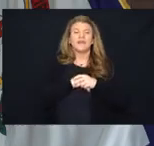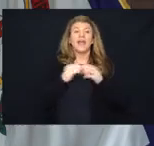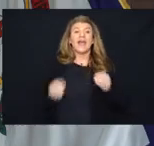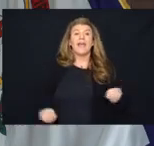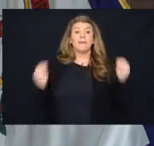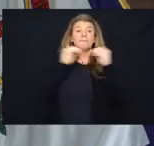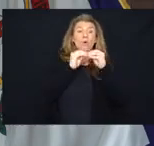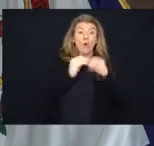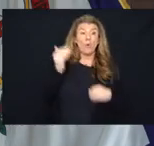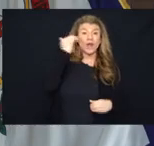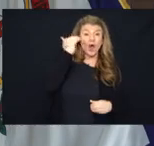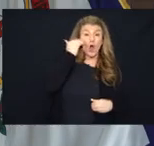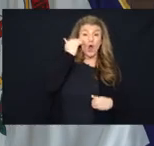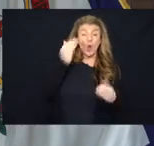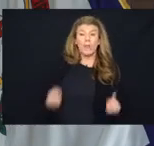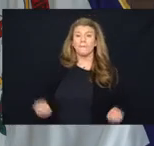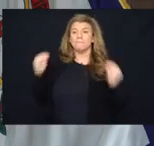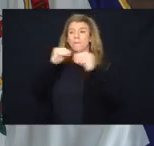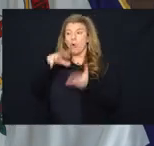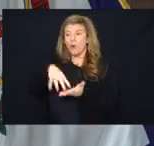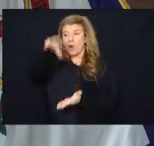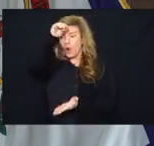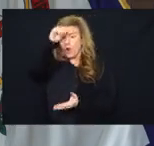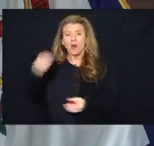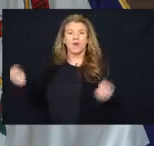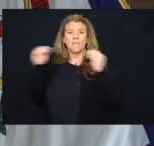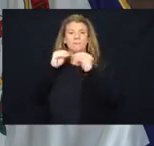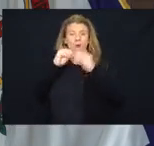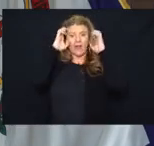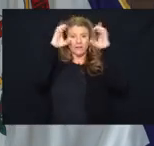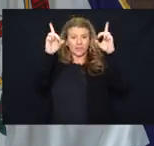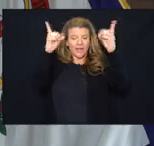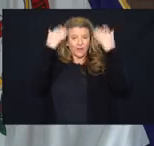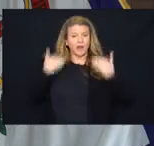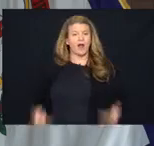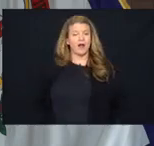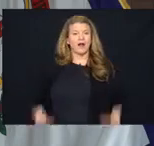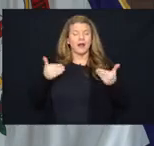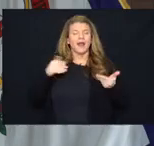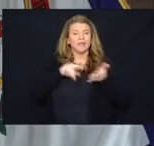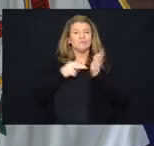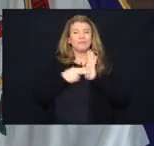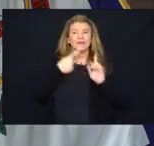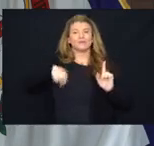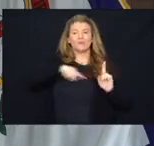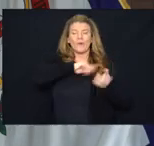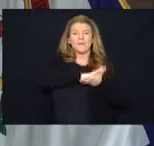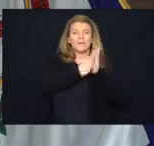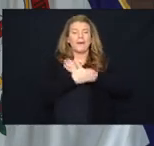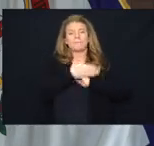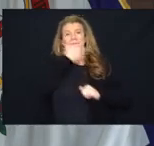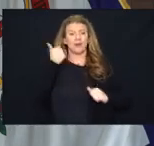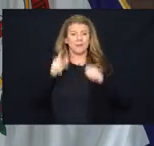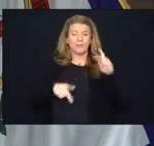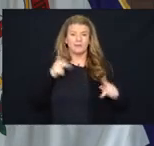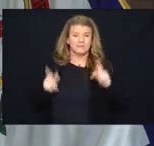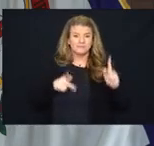more we know, the more we learn, the more educated we are, just the better people we are in every way.